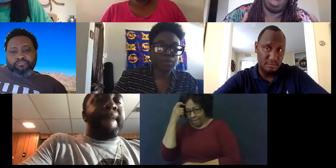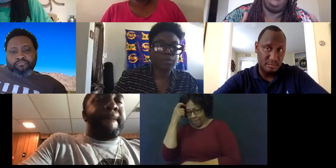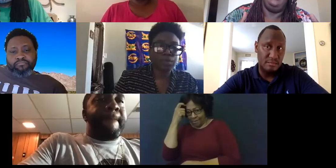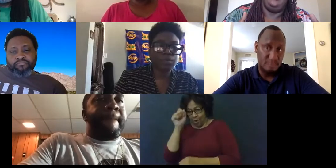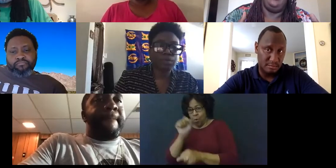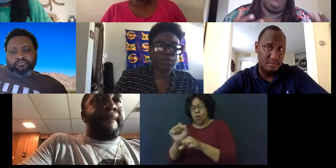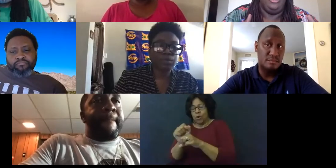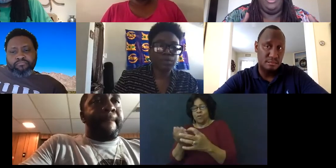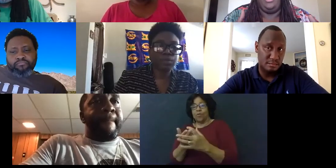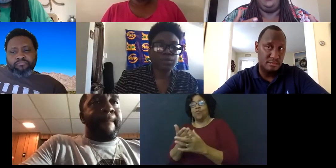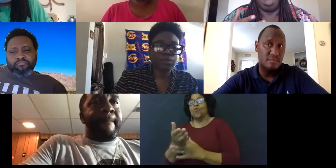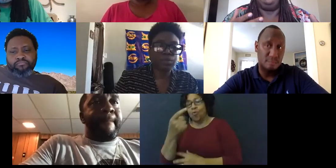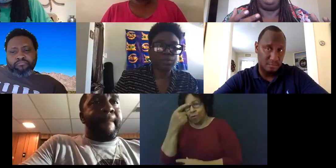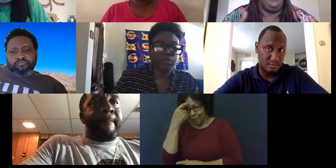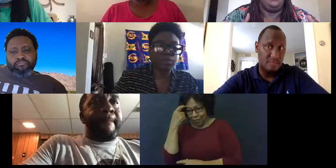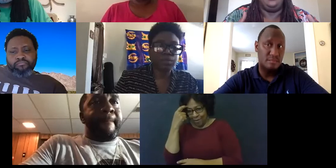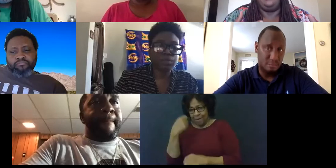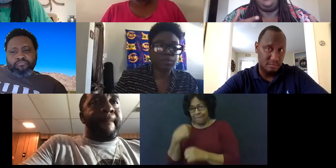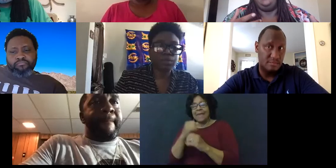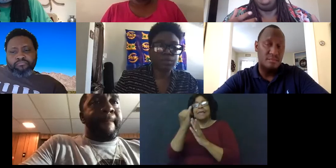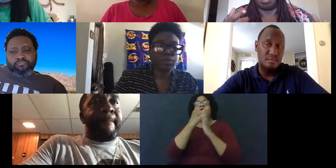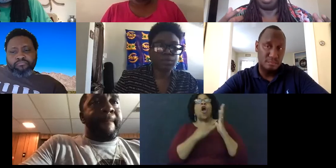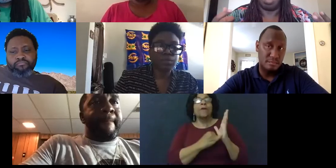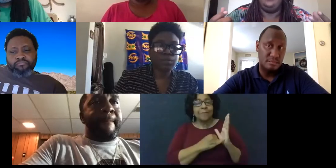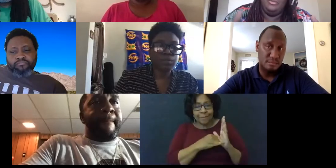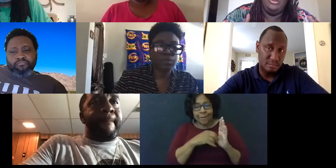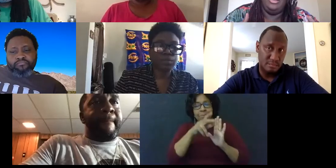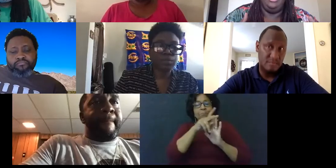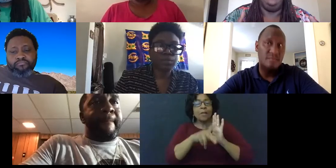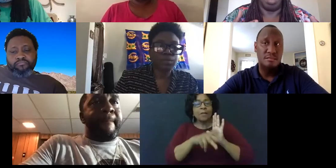producing art and policy and